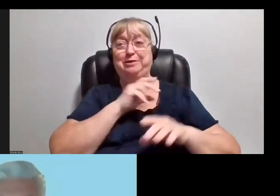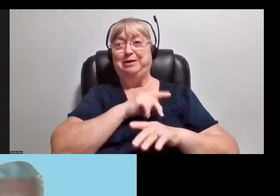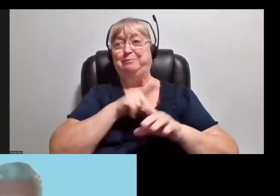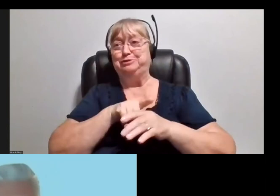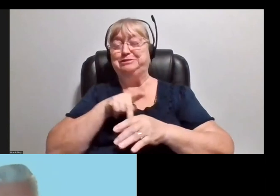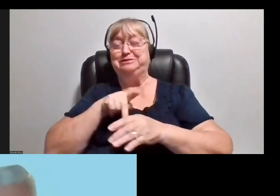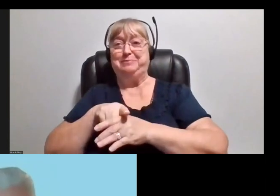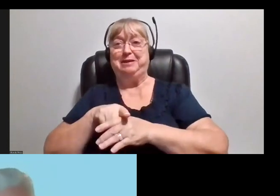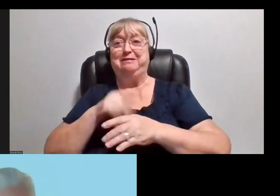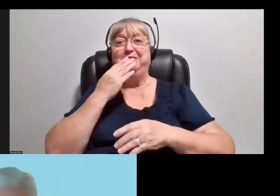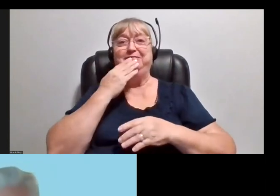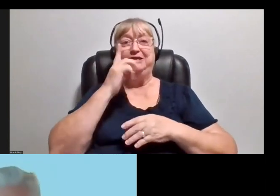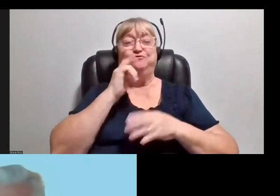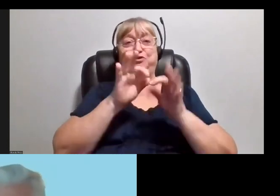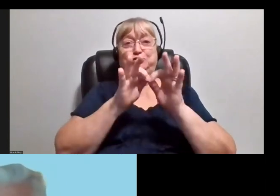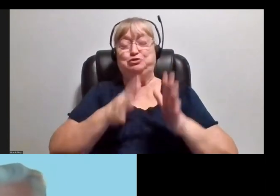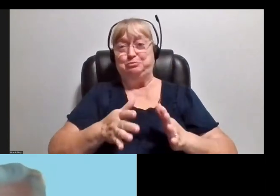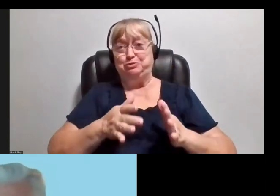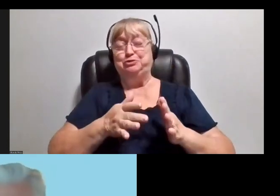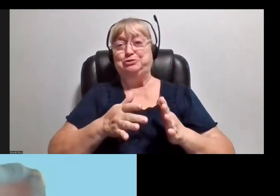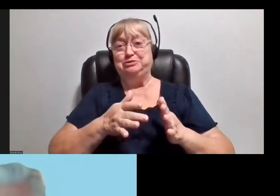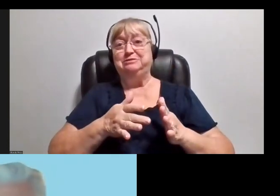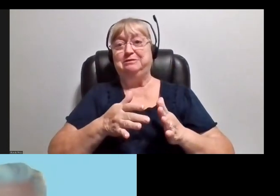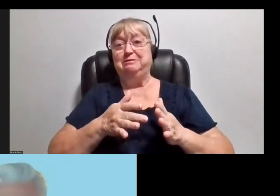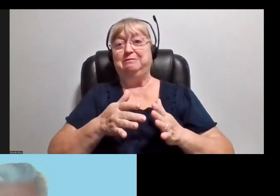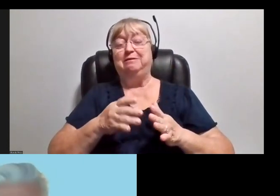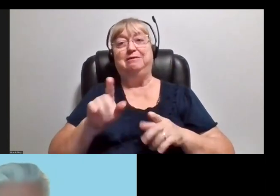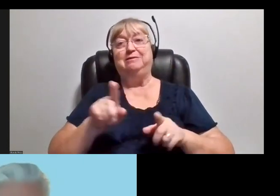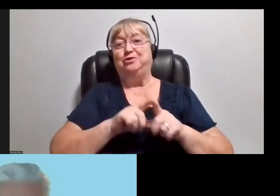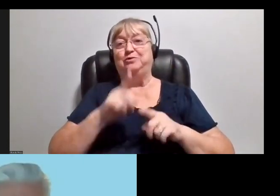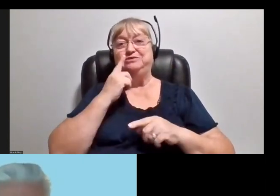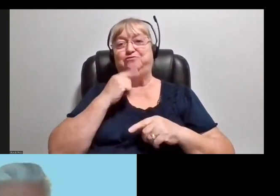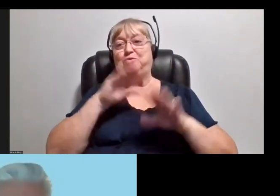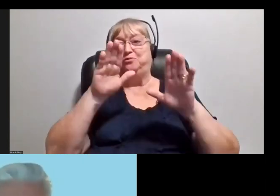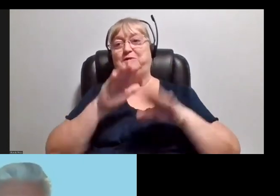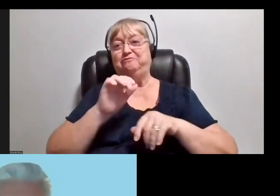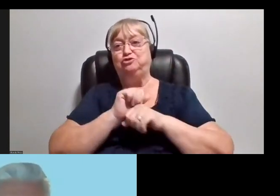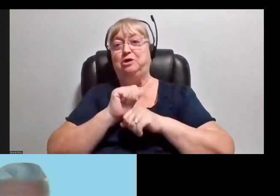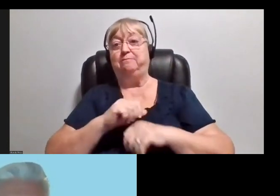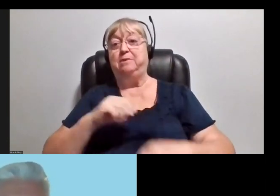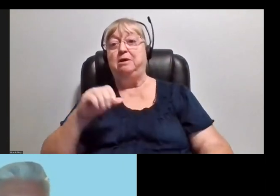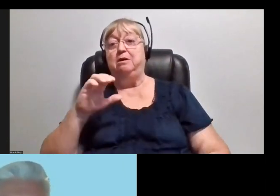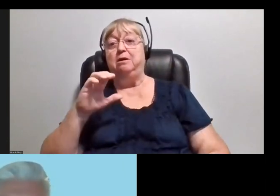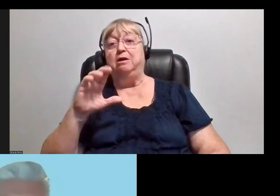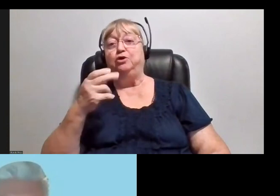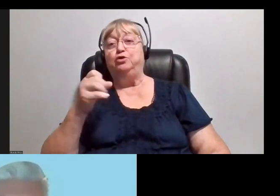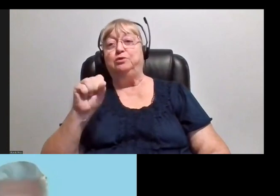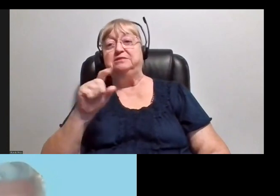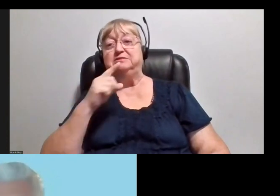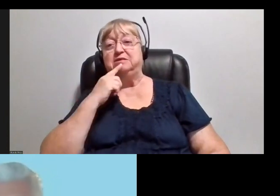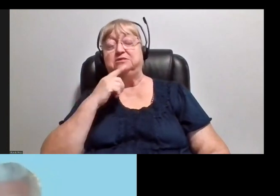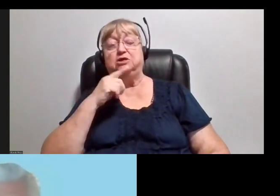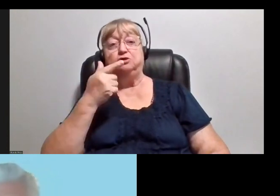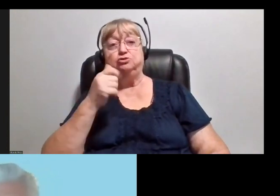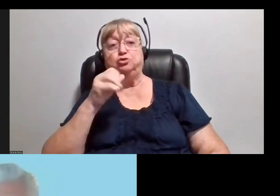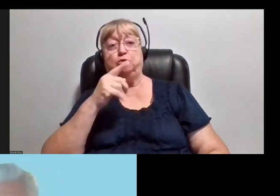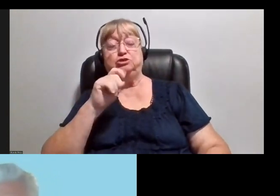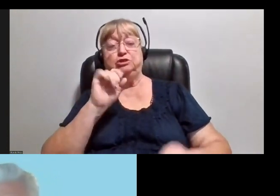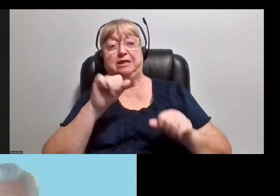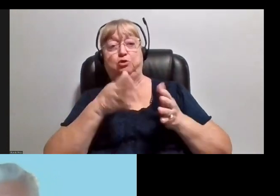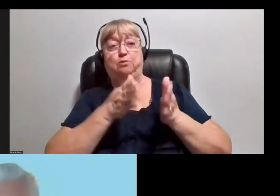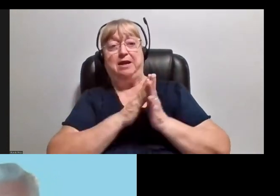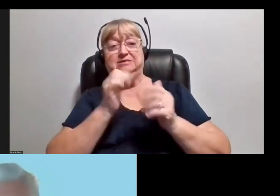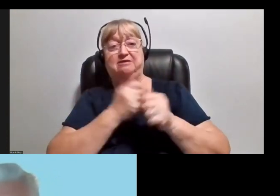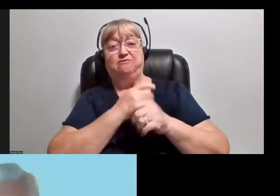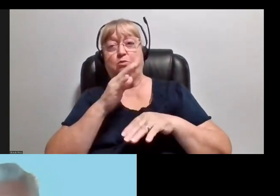participated. Thanks to our interpreters, as always, for doing a great job. Hey George, can you ask everybody that was on the